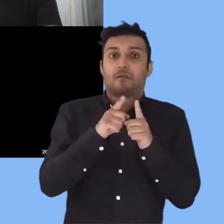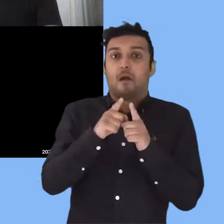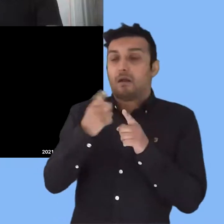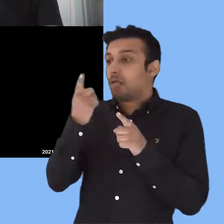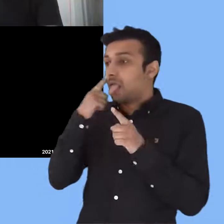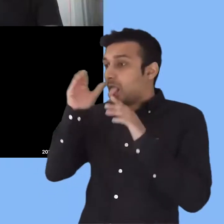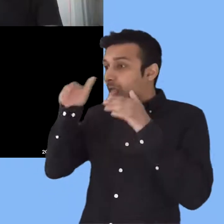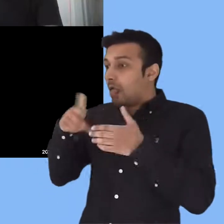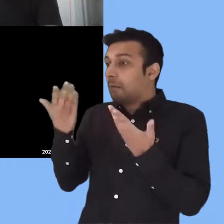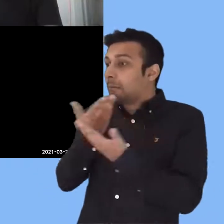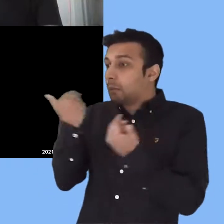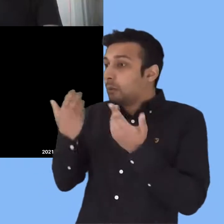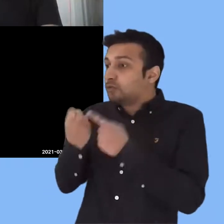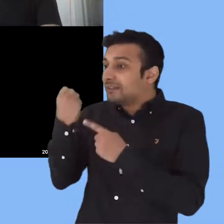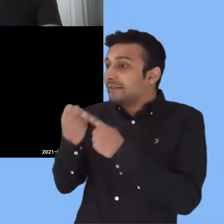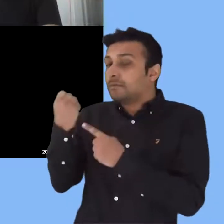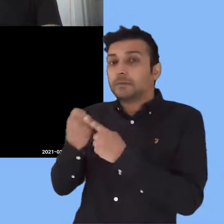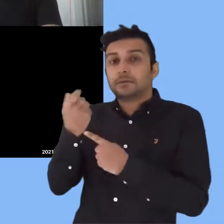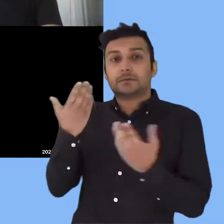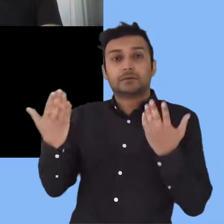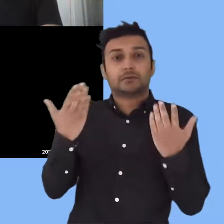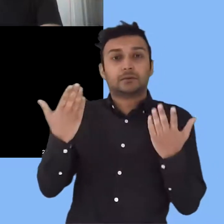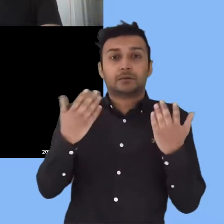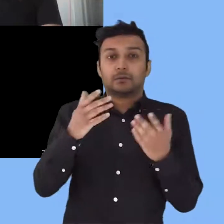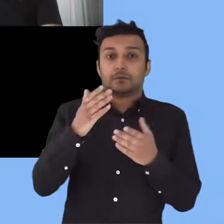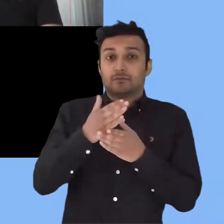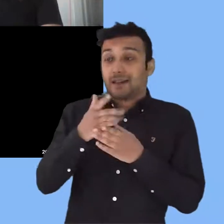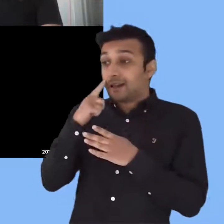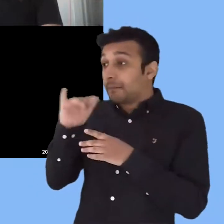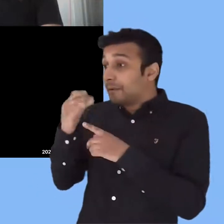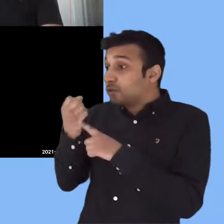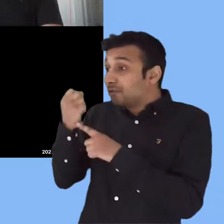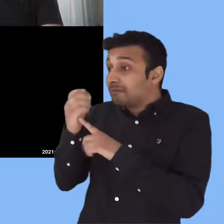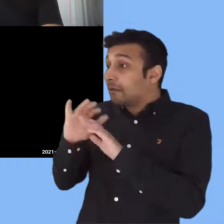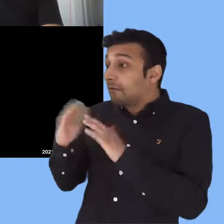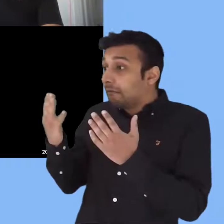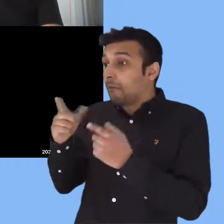I guess, the lack of achievement there.